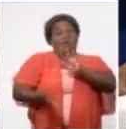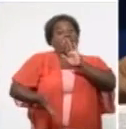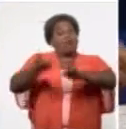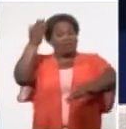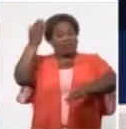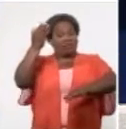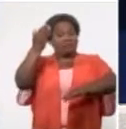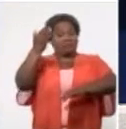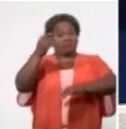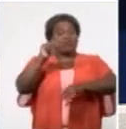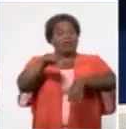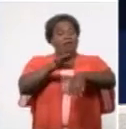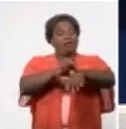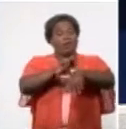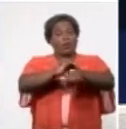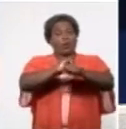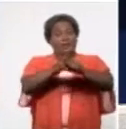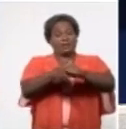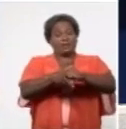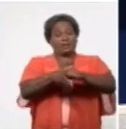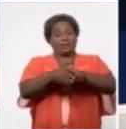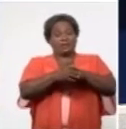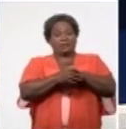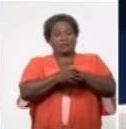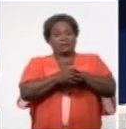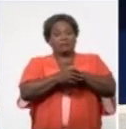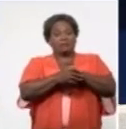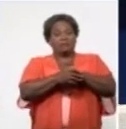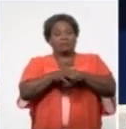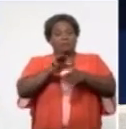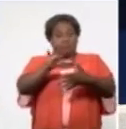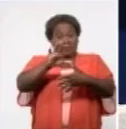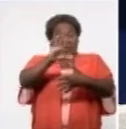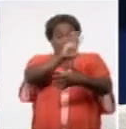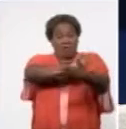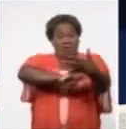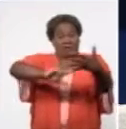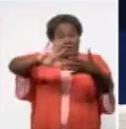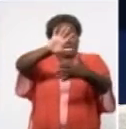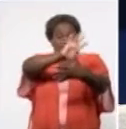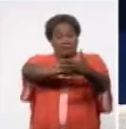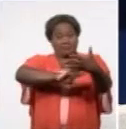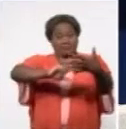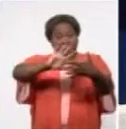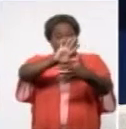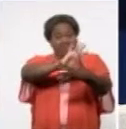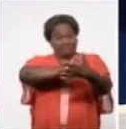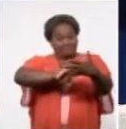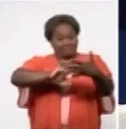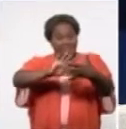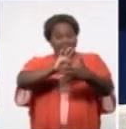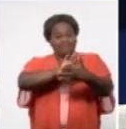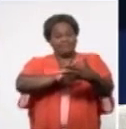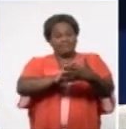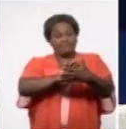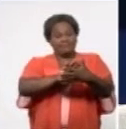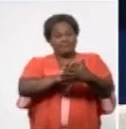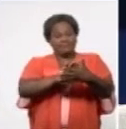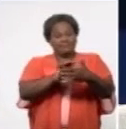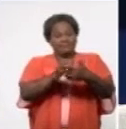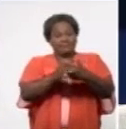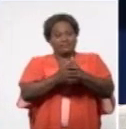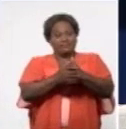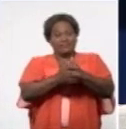12,875,963 confirmed cases. But more alarming, 3,704 people died yesterday in the world due to the